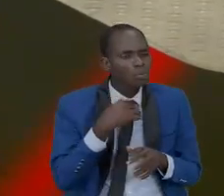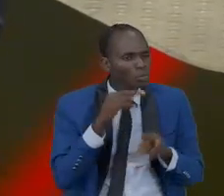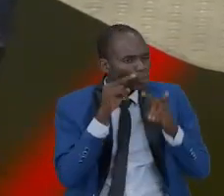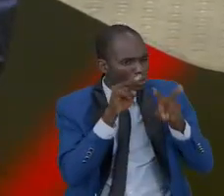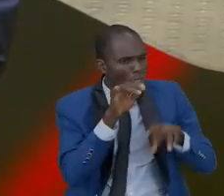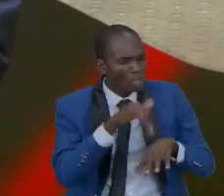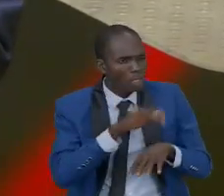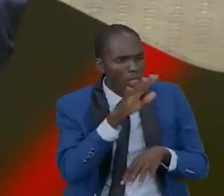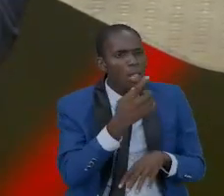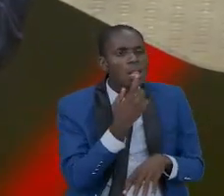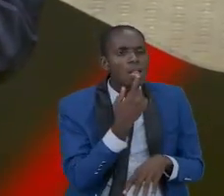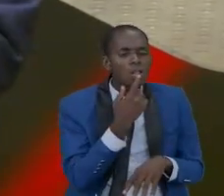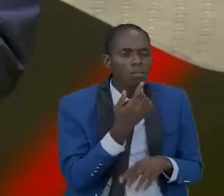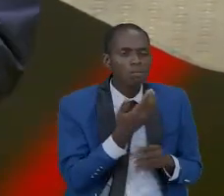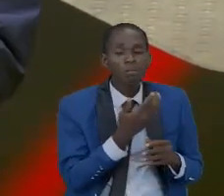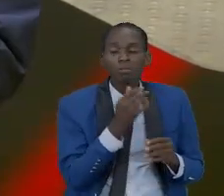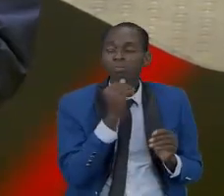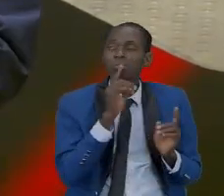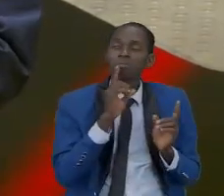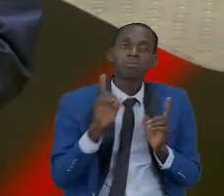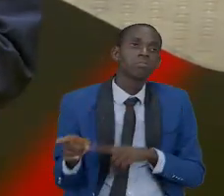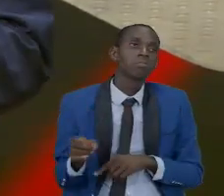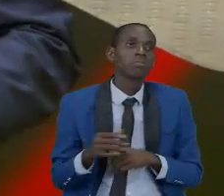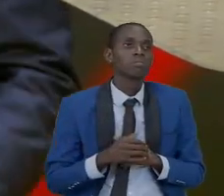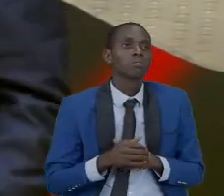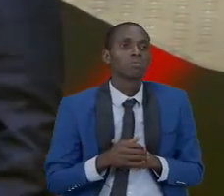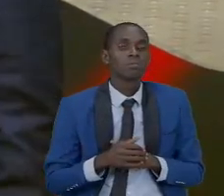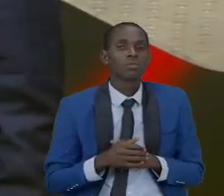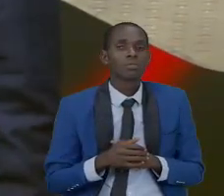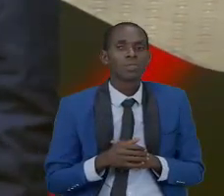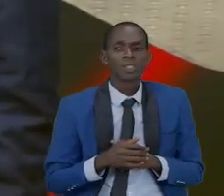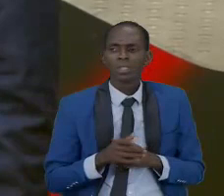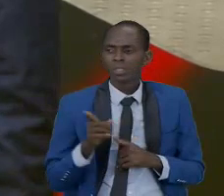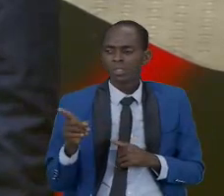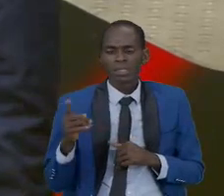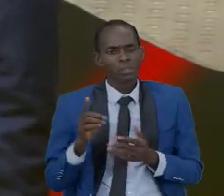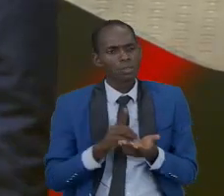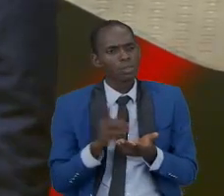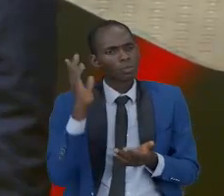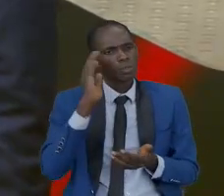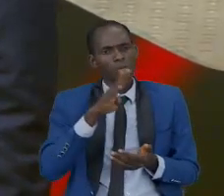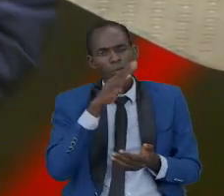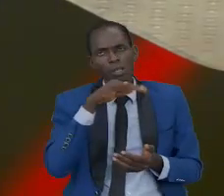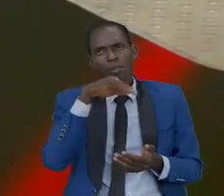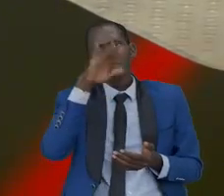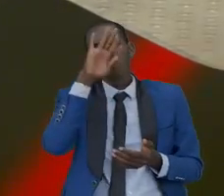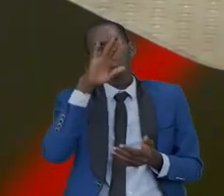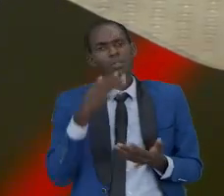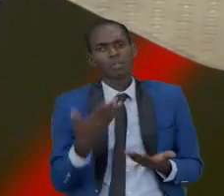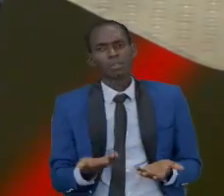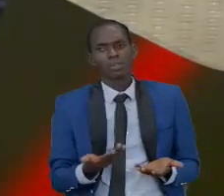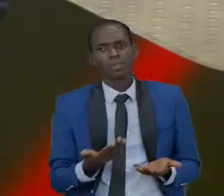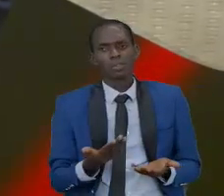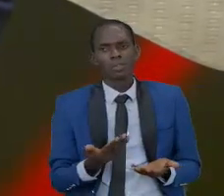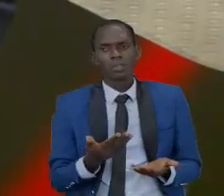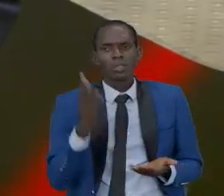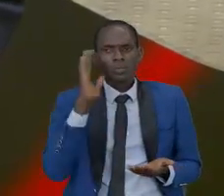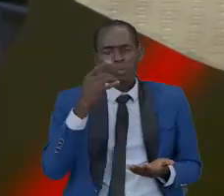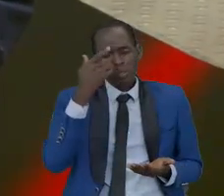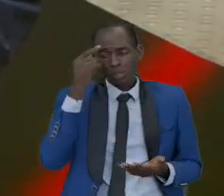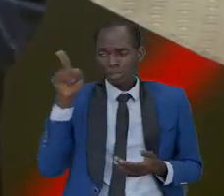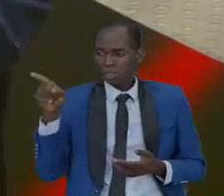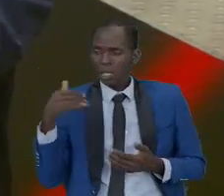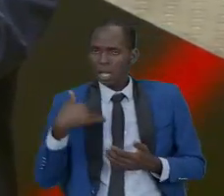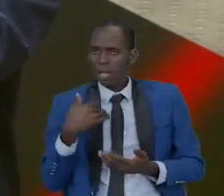on your tongue no response he'll be frustrated because he has the